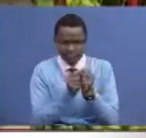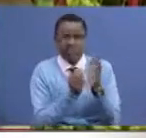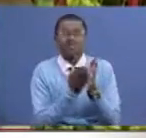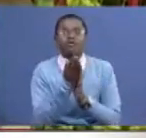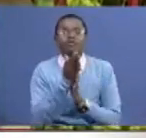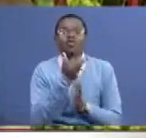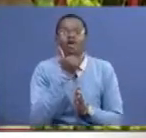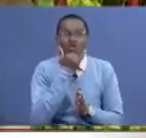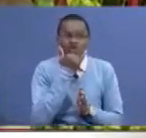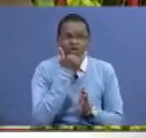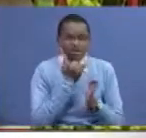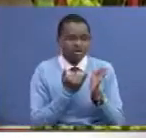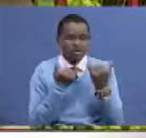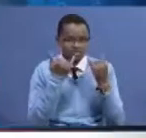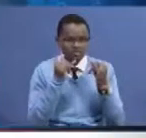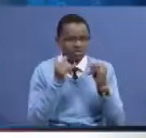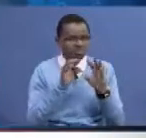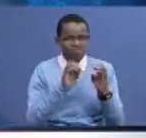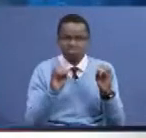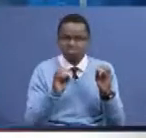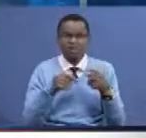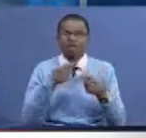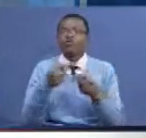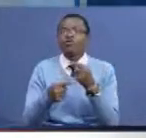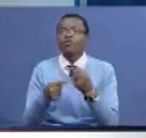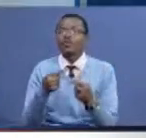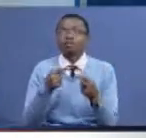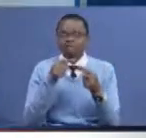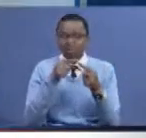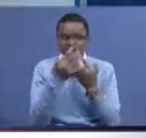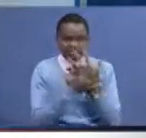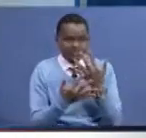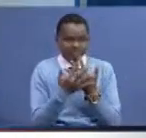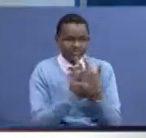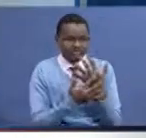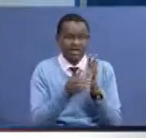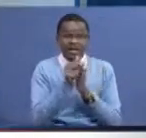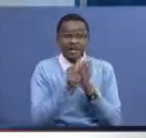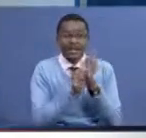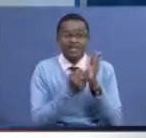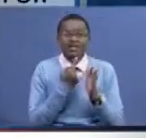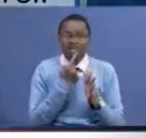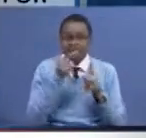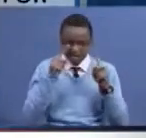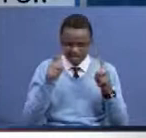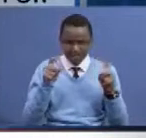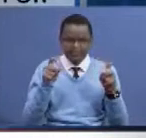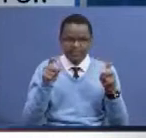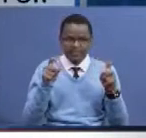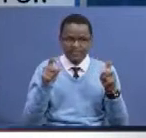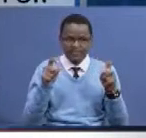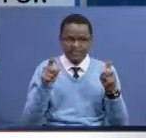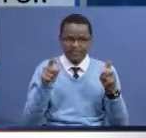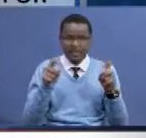wrong information, we shall not go anywhere. According to the Computer and Cybercrime Act, it states that, and I quote, under the